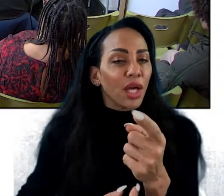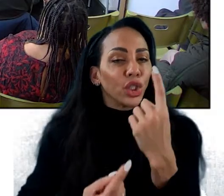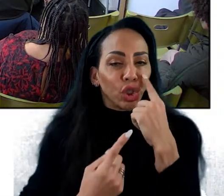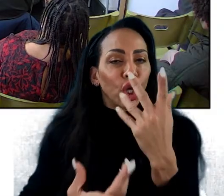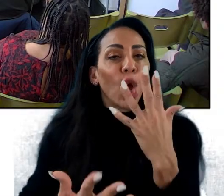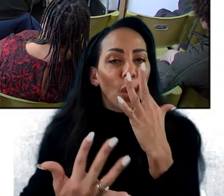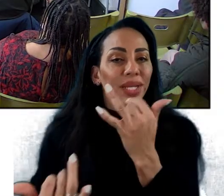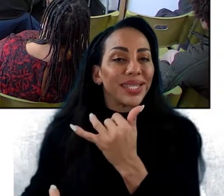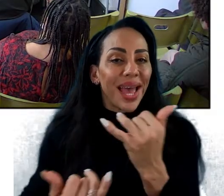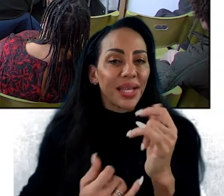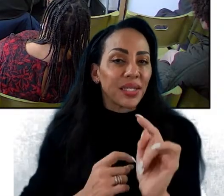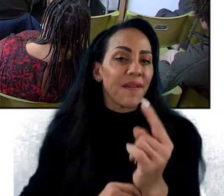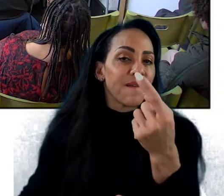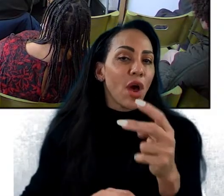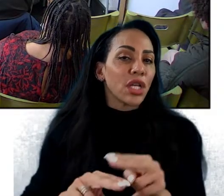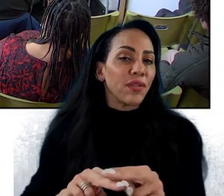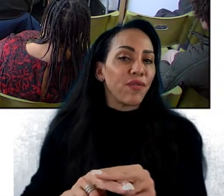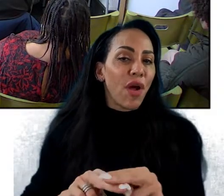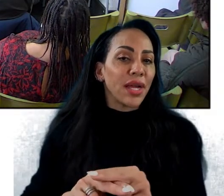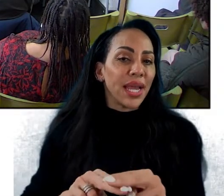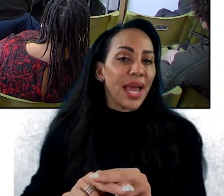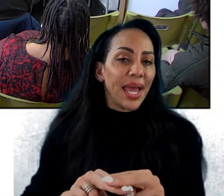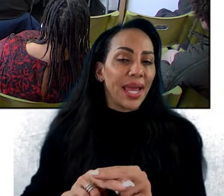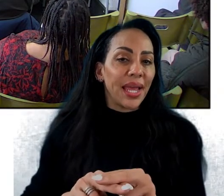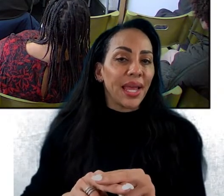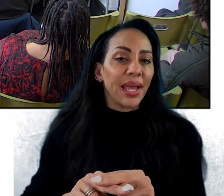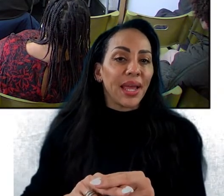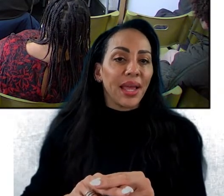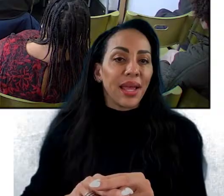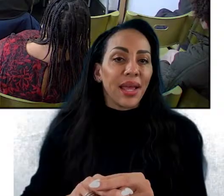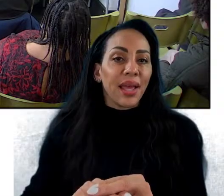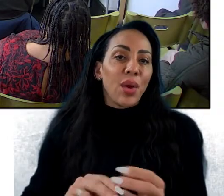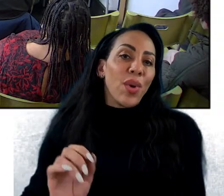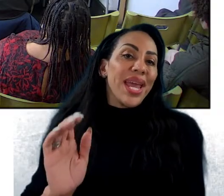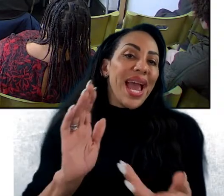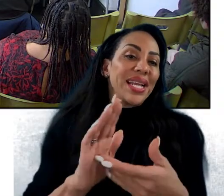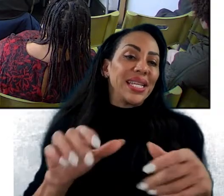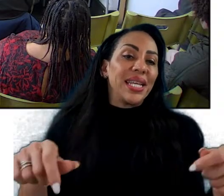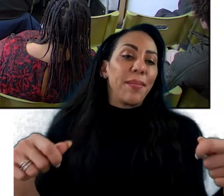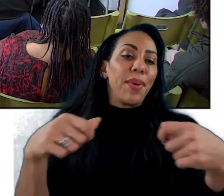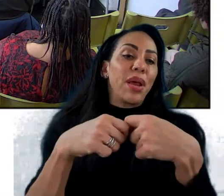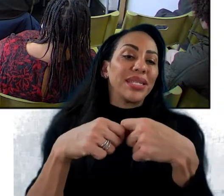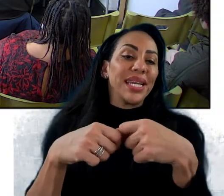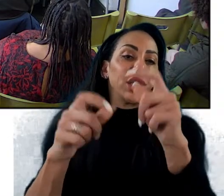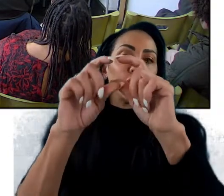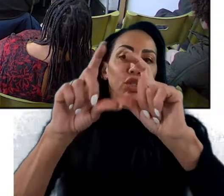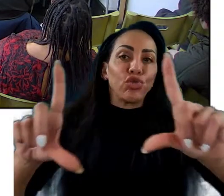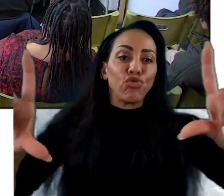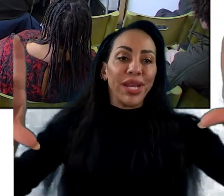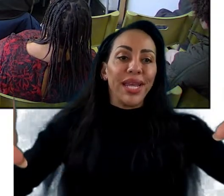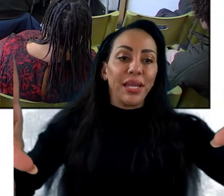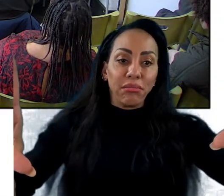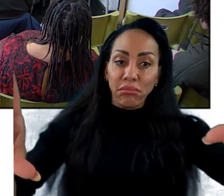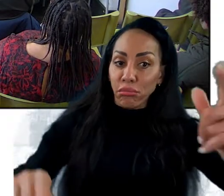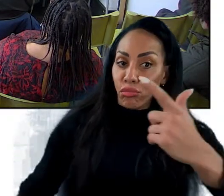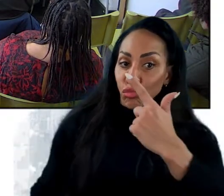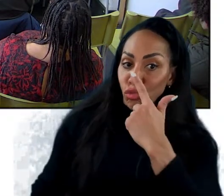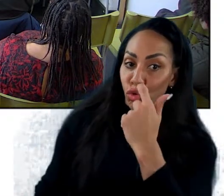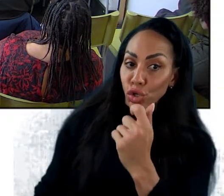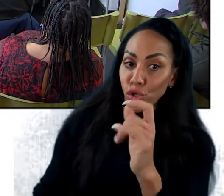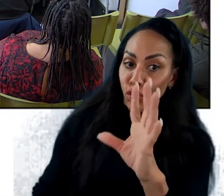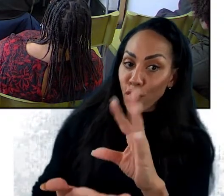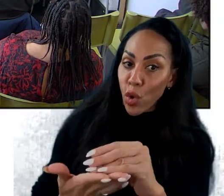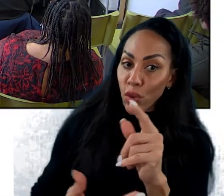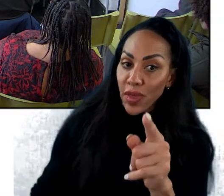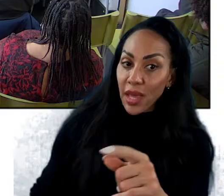First Friday, was that could we just have a visual version of it onto a screen, like plug it into a TV or a projector and do the projection. You could do